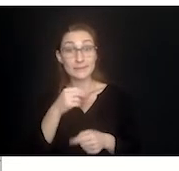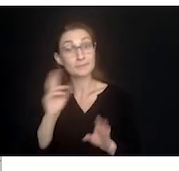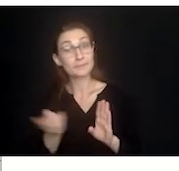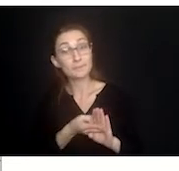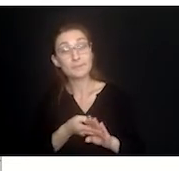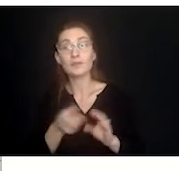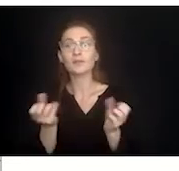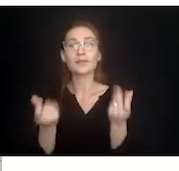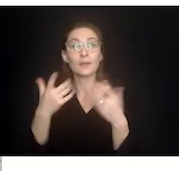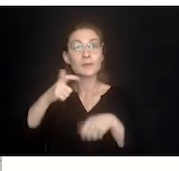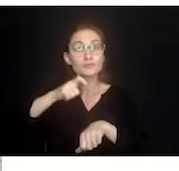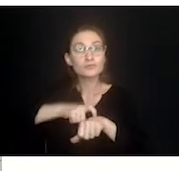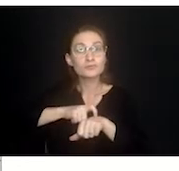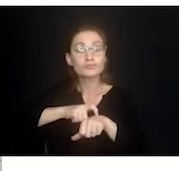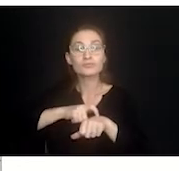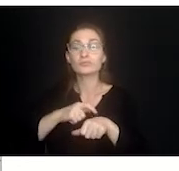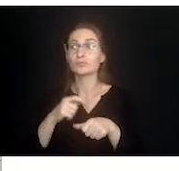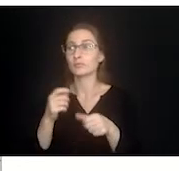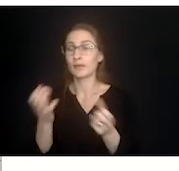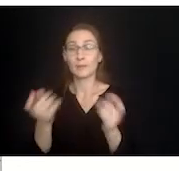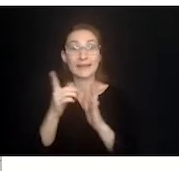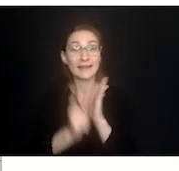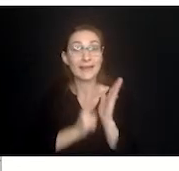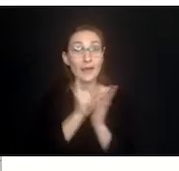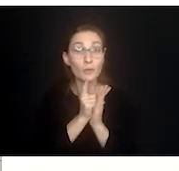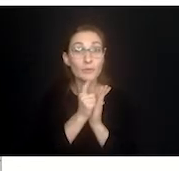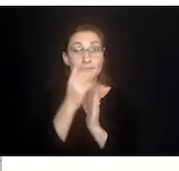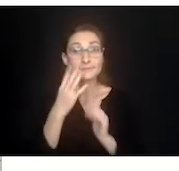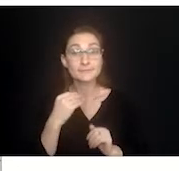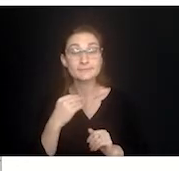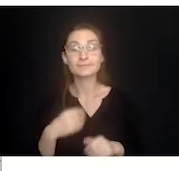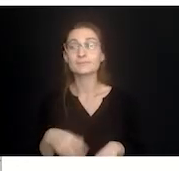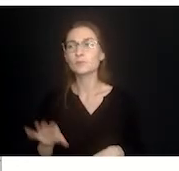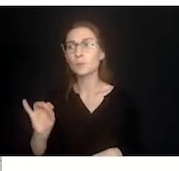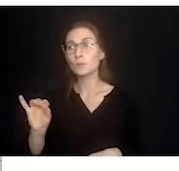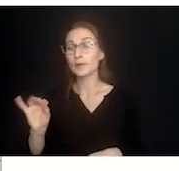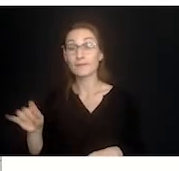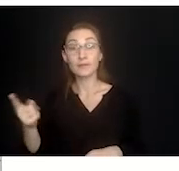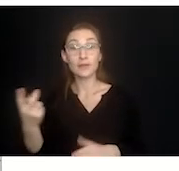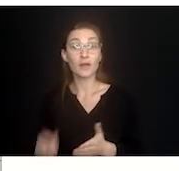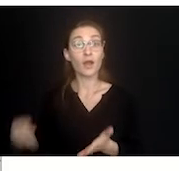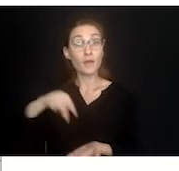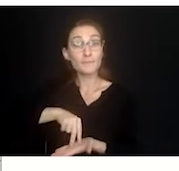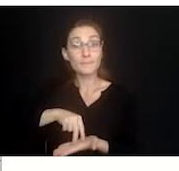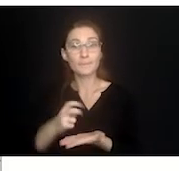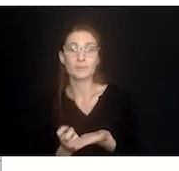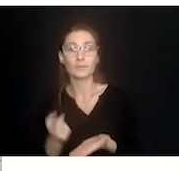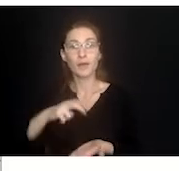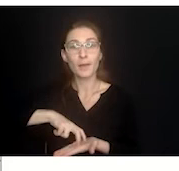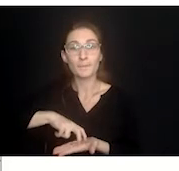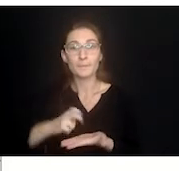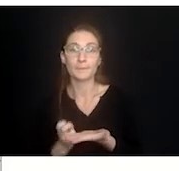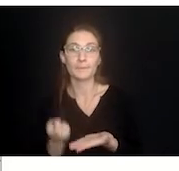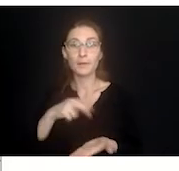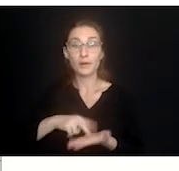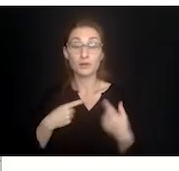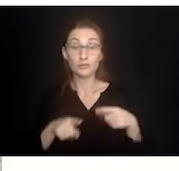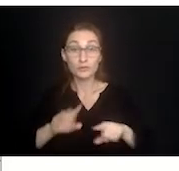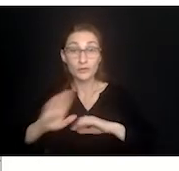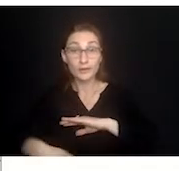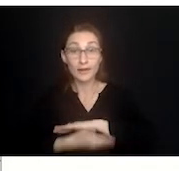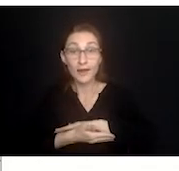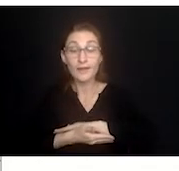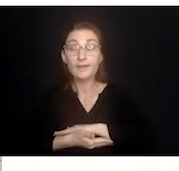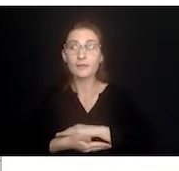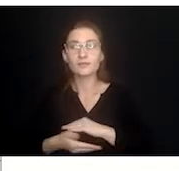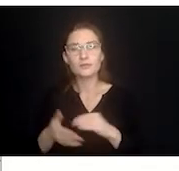goes to sleep, how many times he wakes up a night, how many hours sleep he's getting each night as well. Because the number of times he gets up at night has also